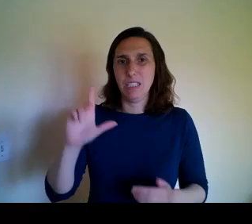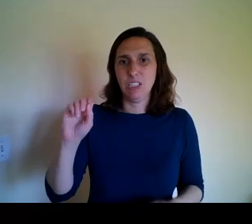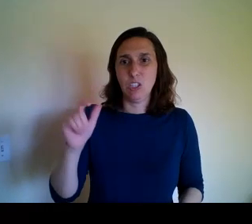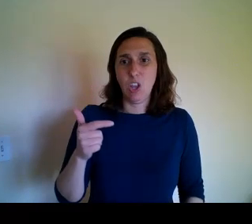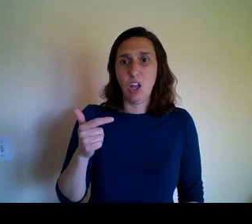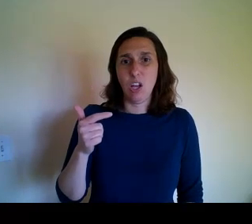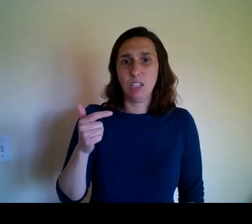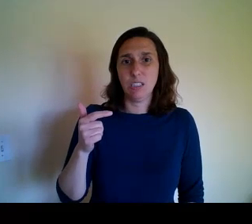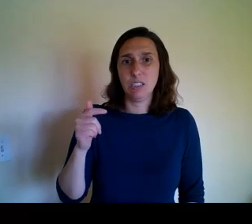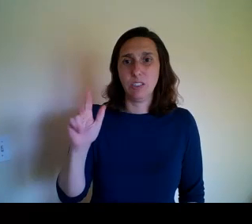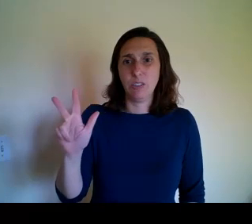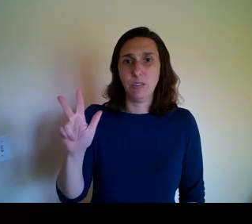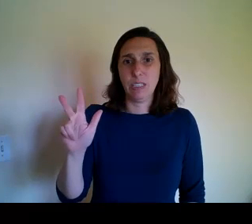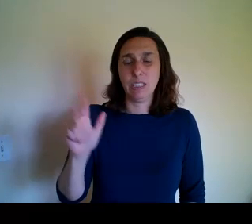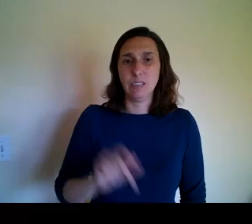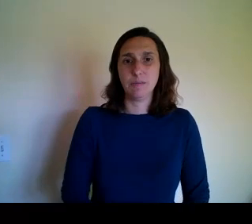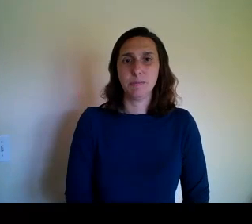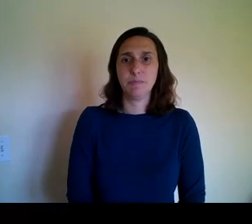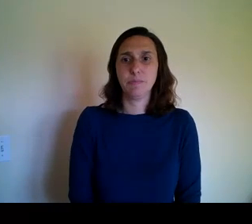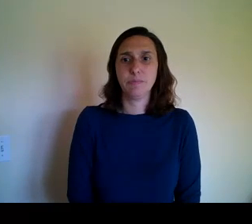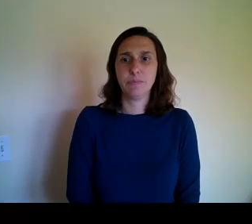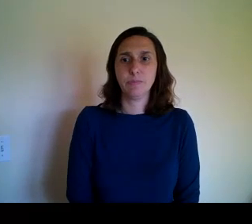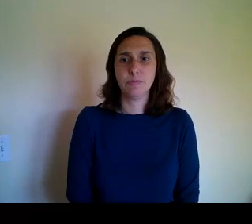log 3.